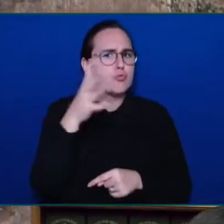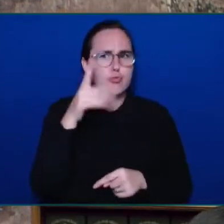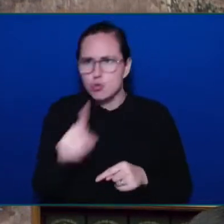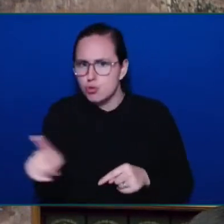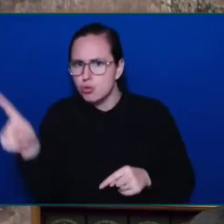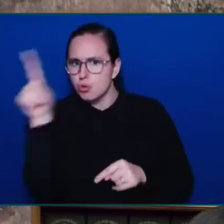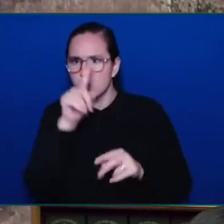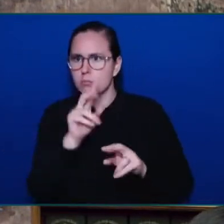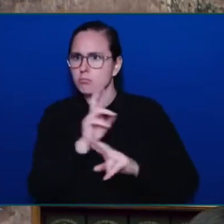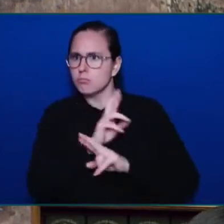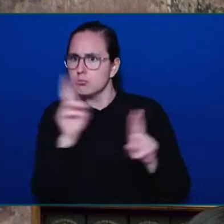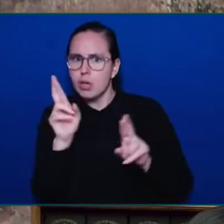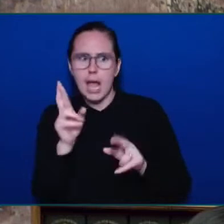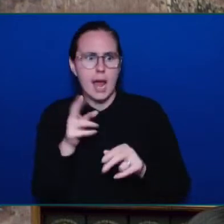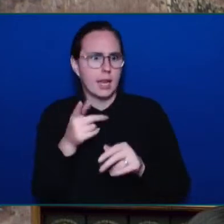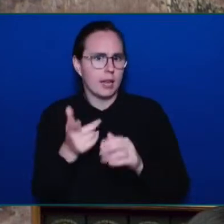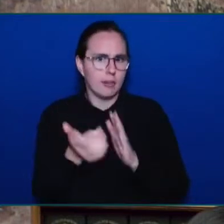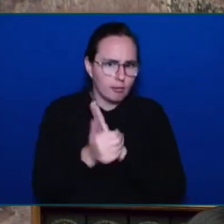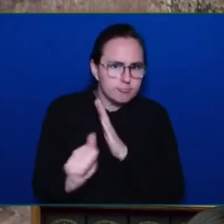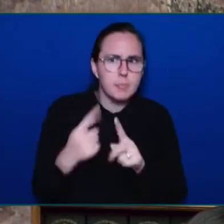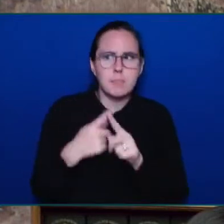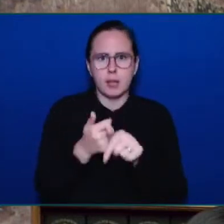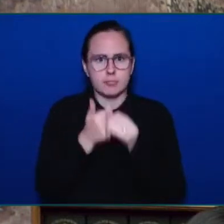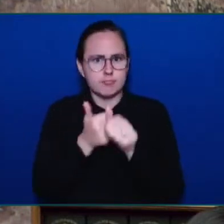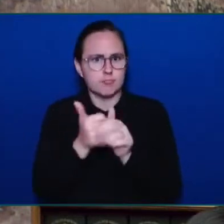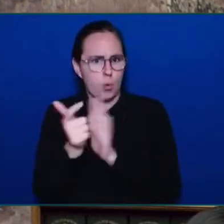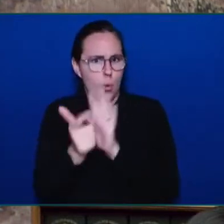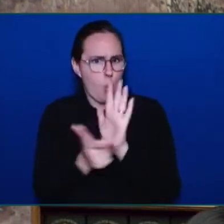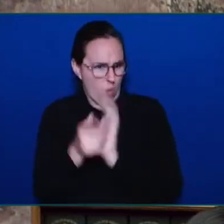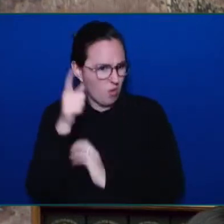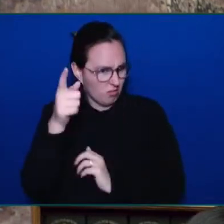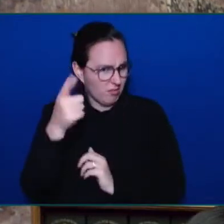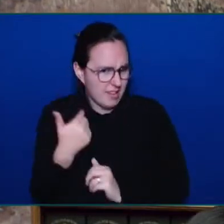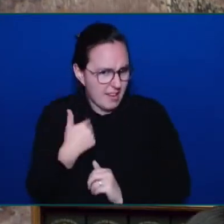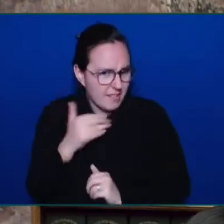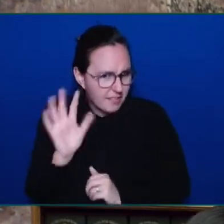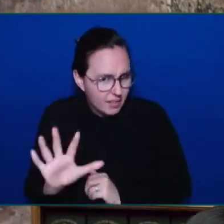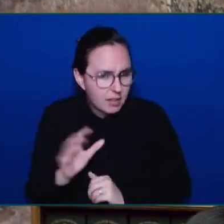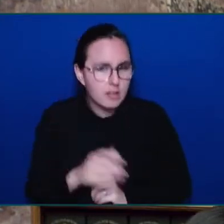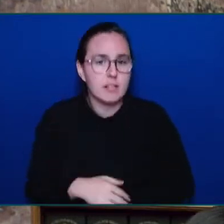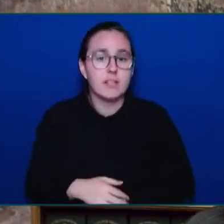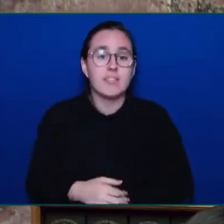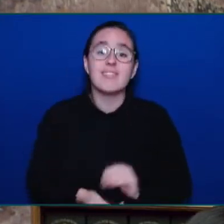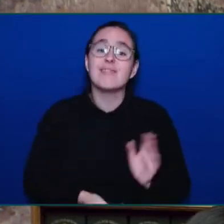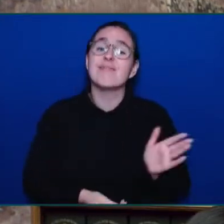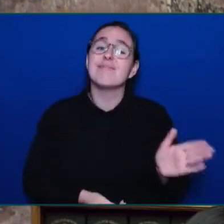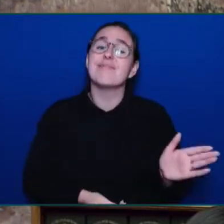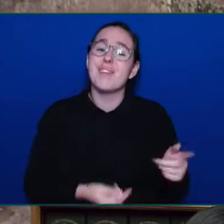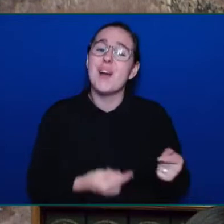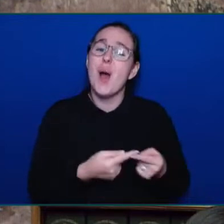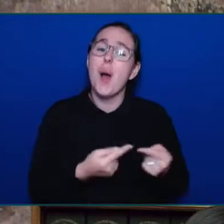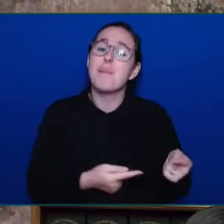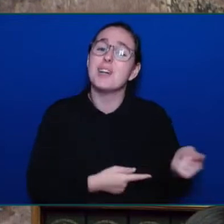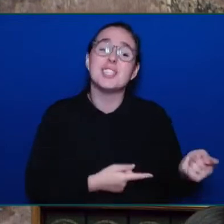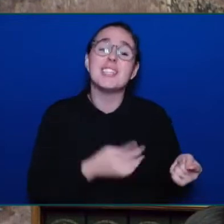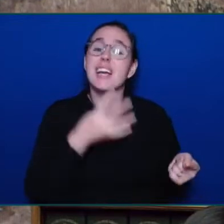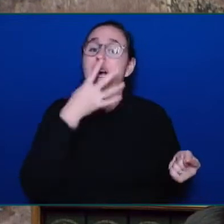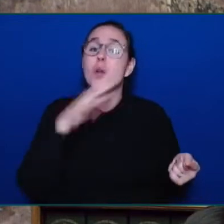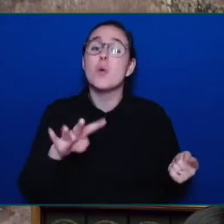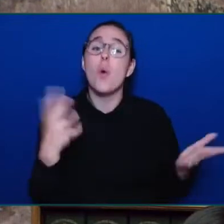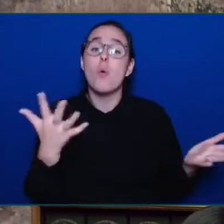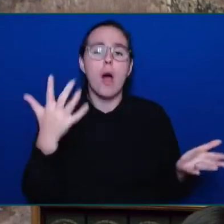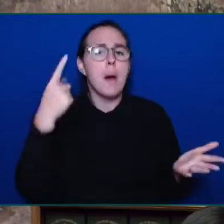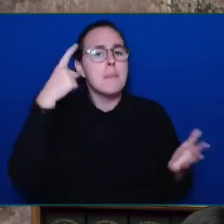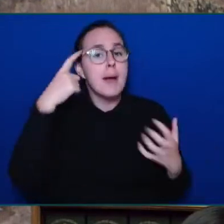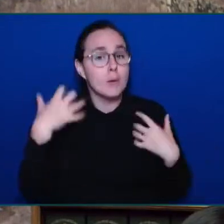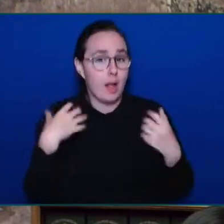about. The opposition wants to ignore the initiatives in terms of mental health supports, in terms of housing supports, that those with